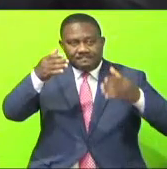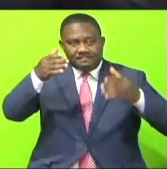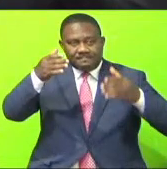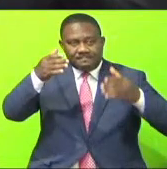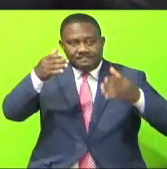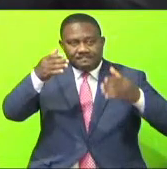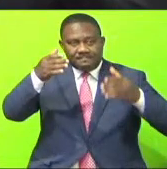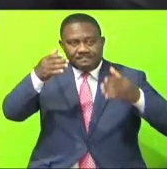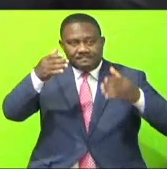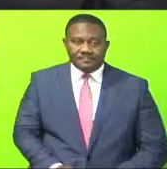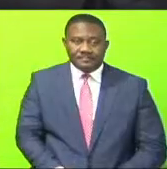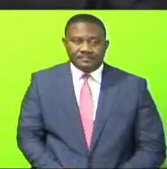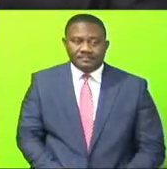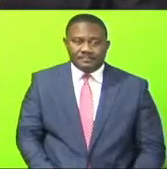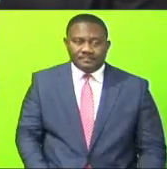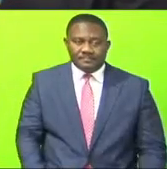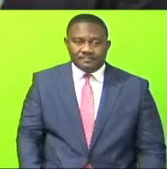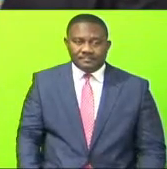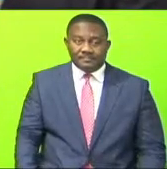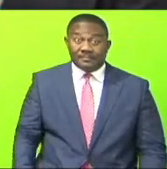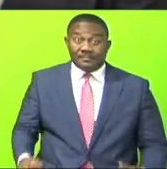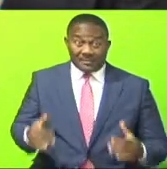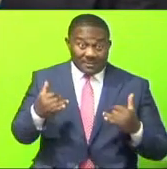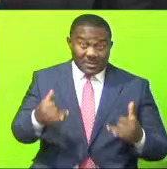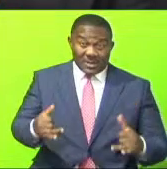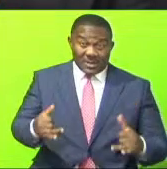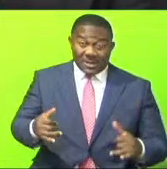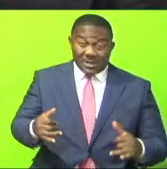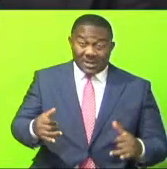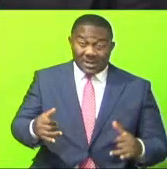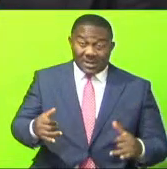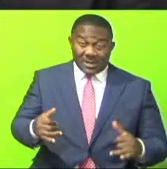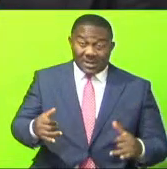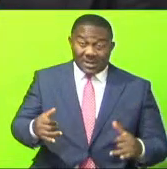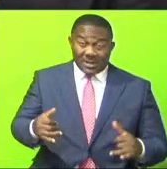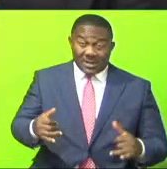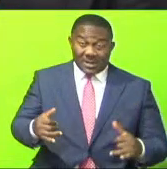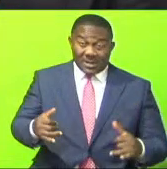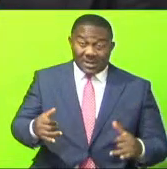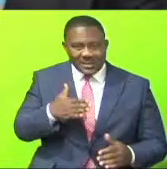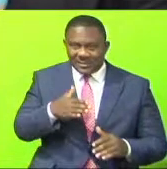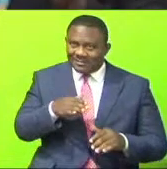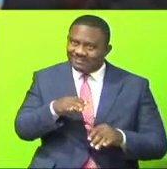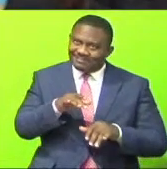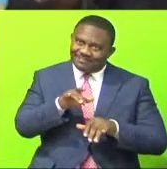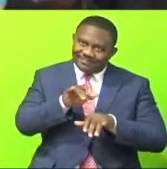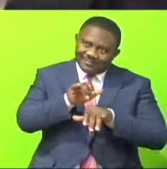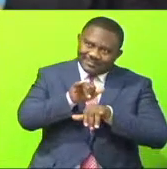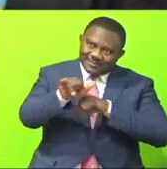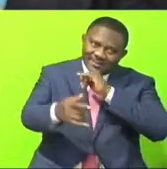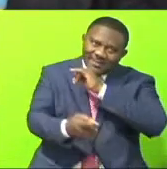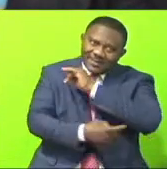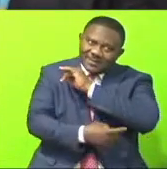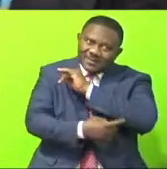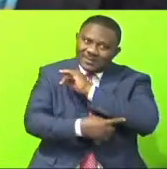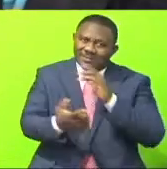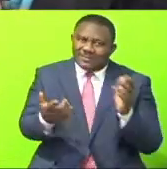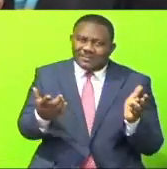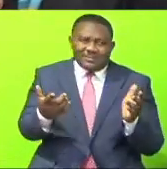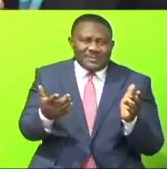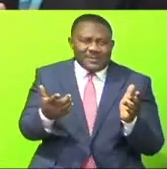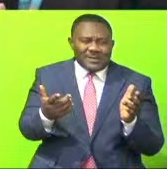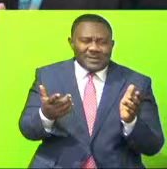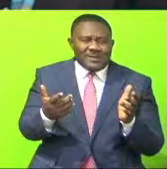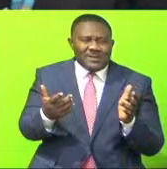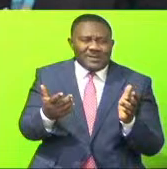Speaker, the worst thing you can do to avoid this temptation to make a referral, and even you have been joined, so even there's no need for a